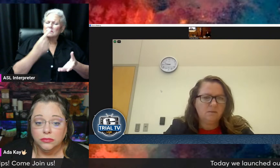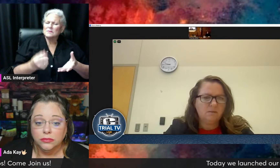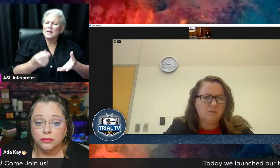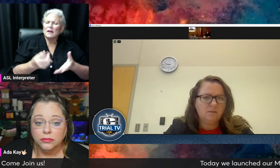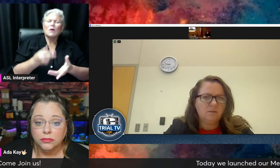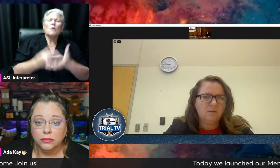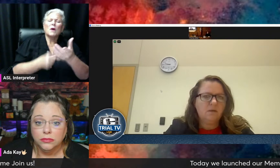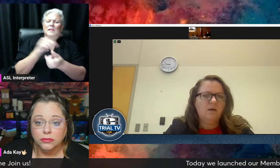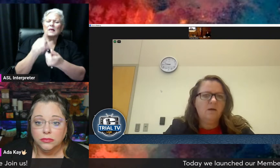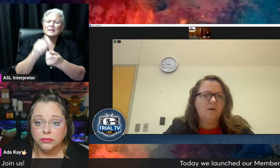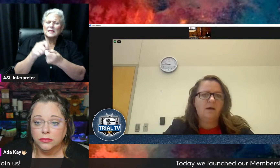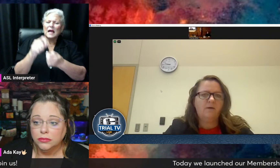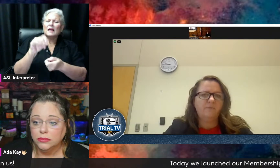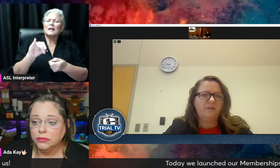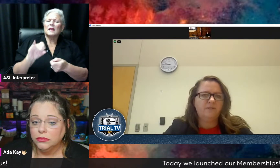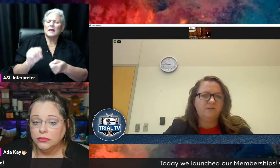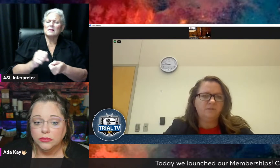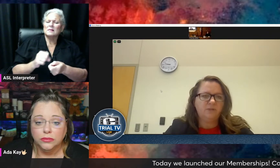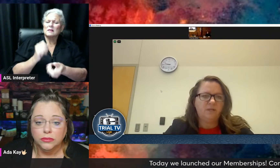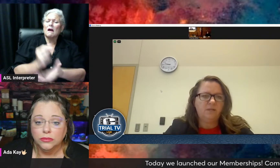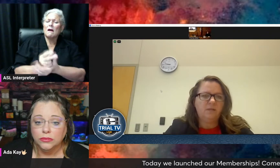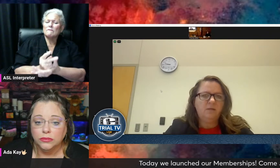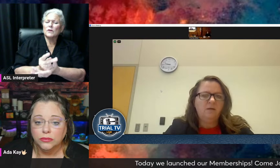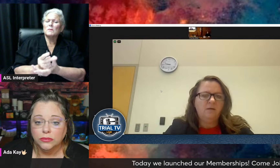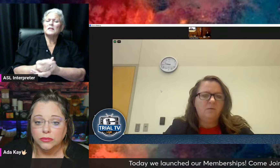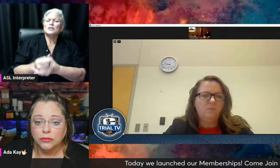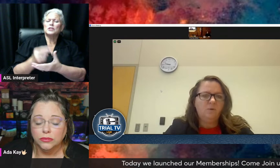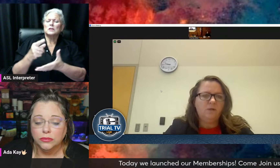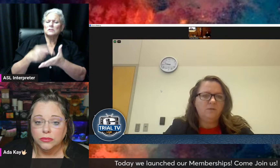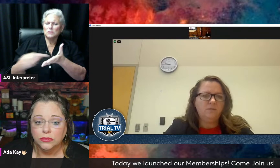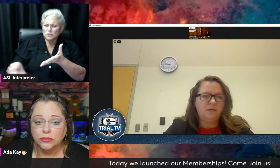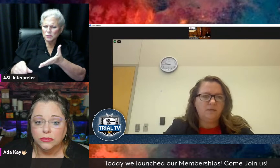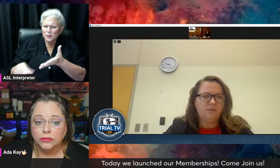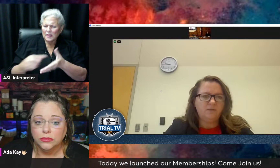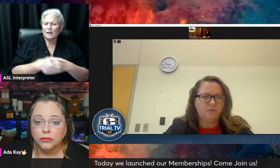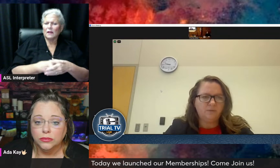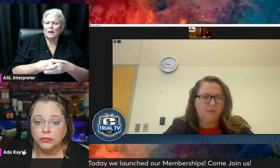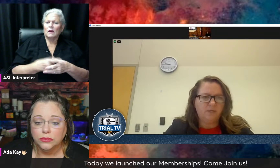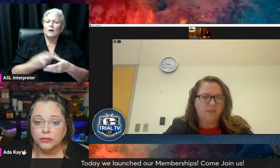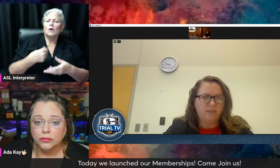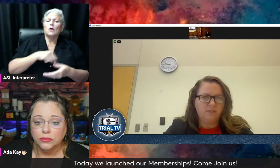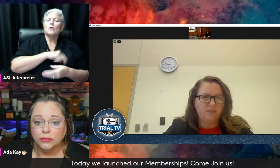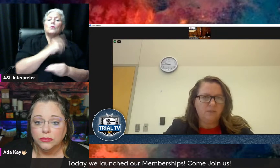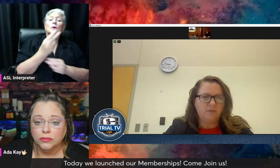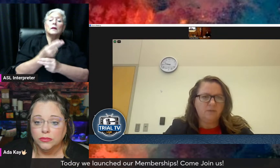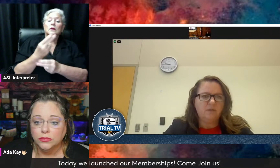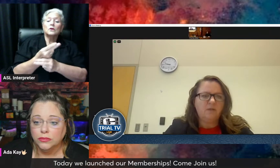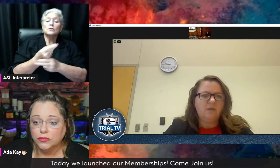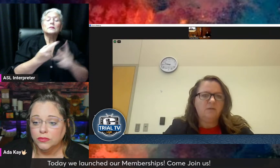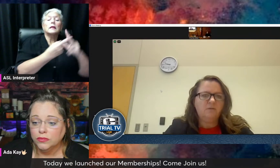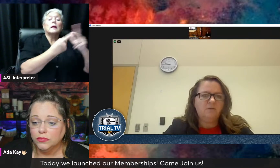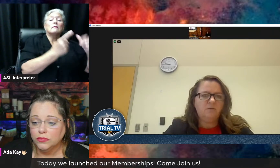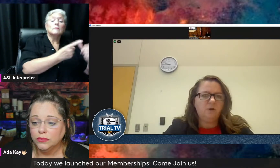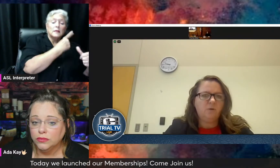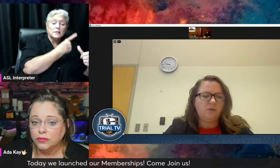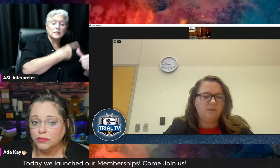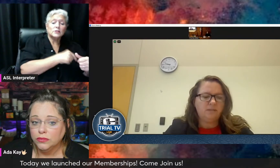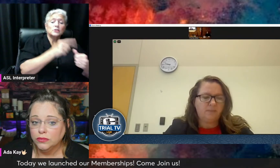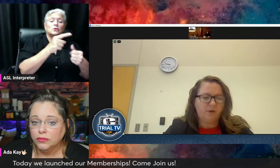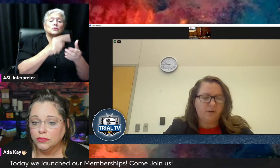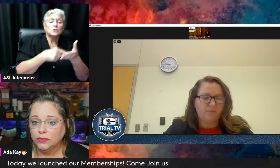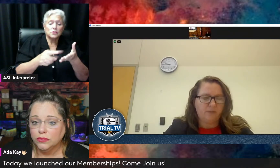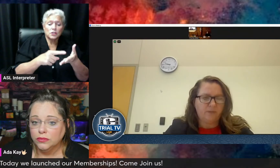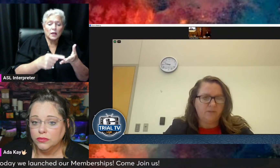screening? A confirmation screening, we use that initial screening test results to know